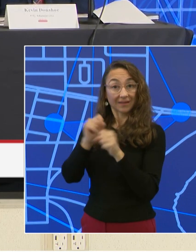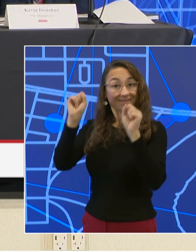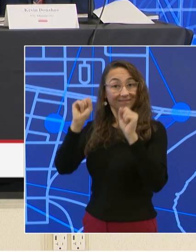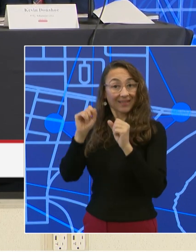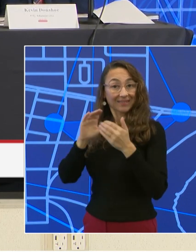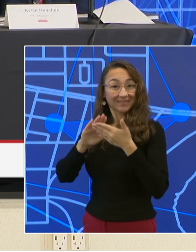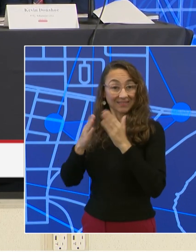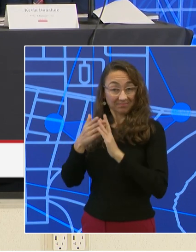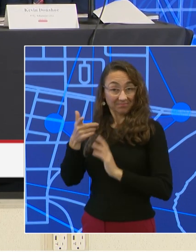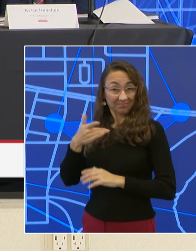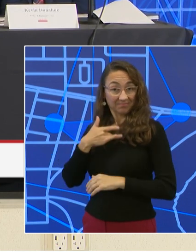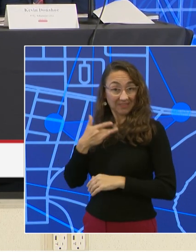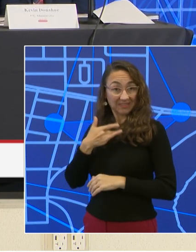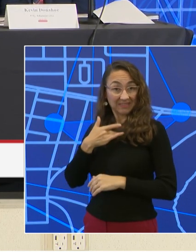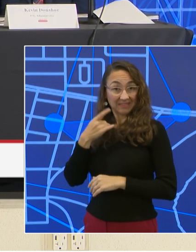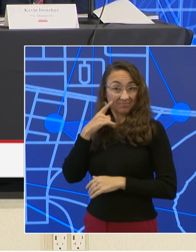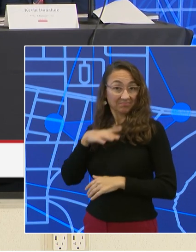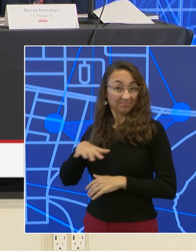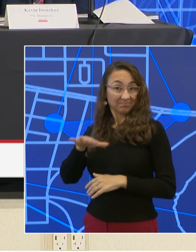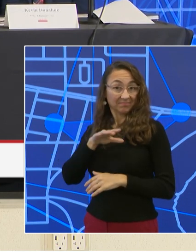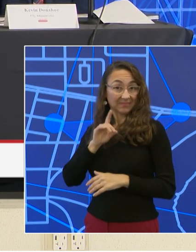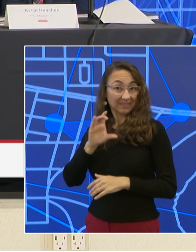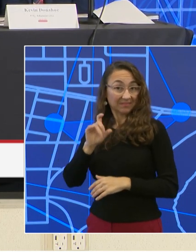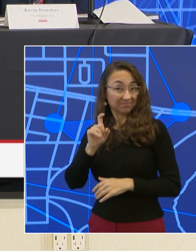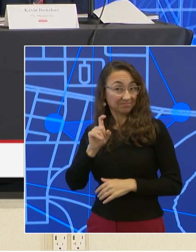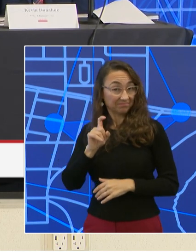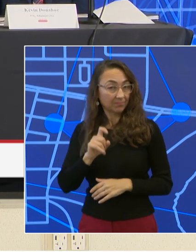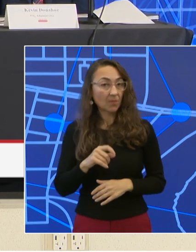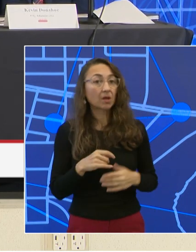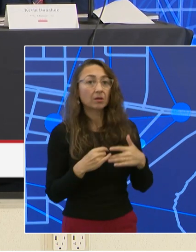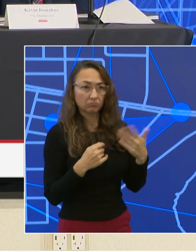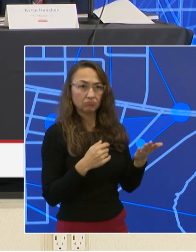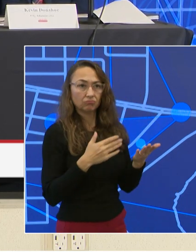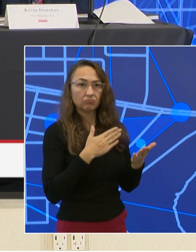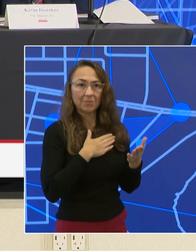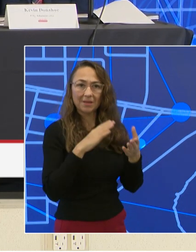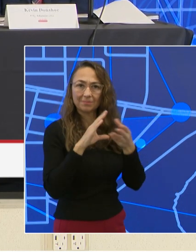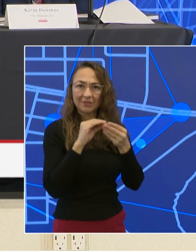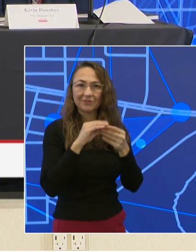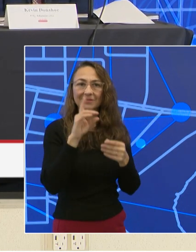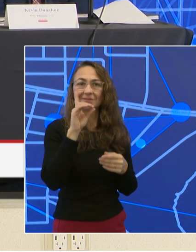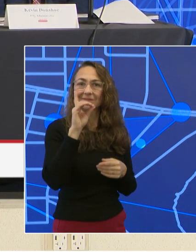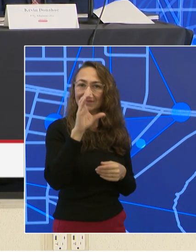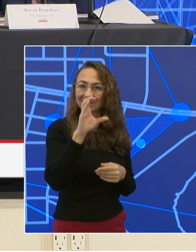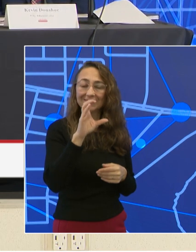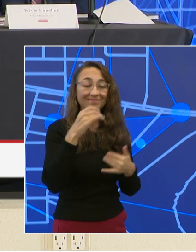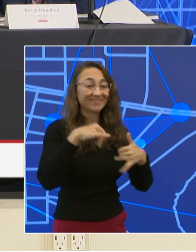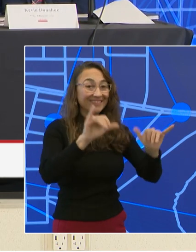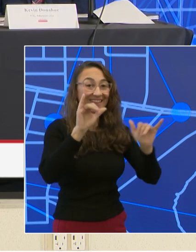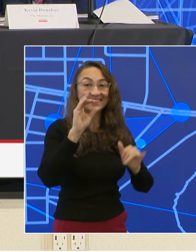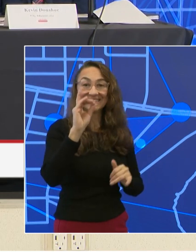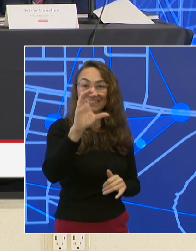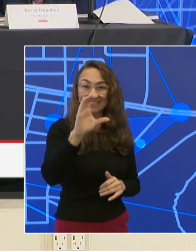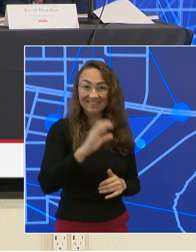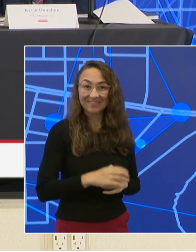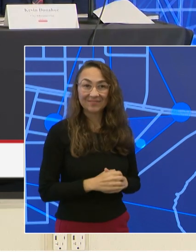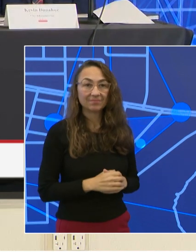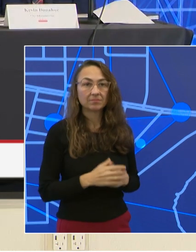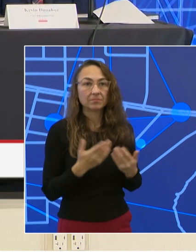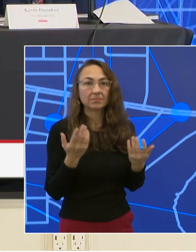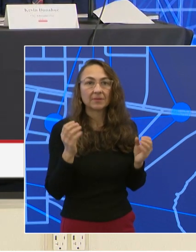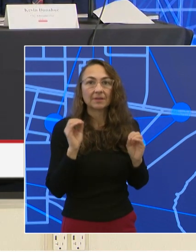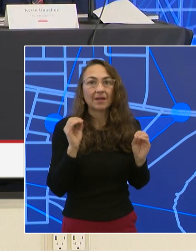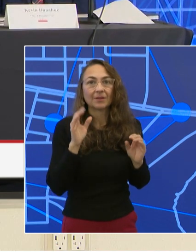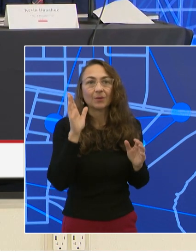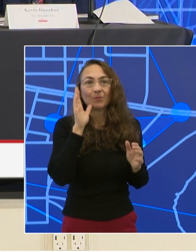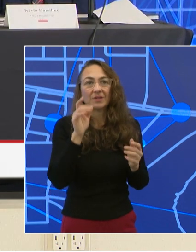community? Well, my message is that DC is still DC. And nothing is going to change